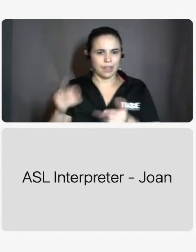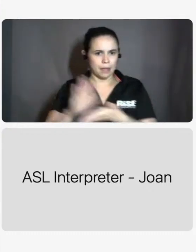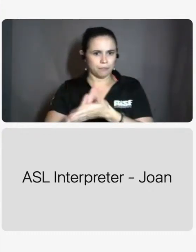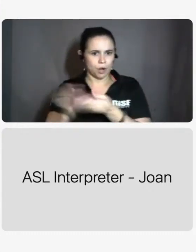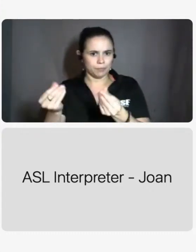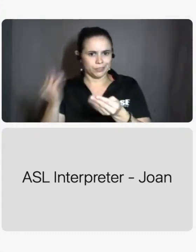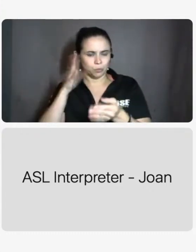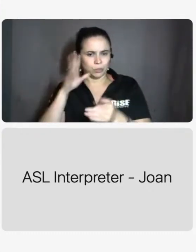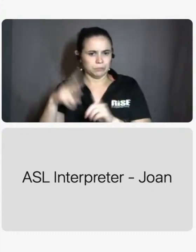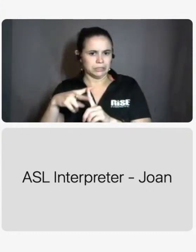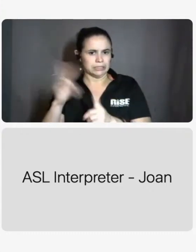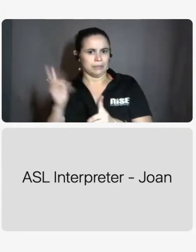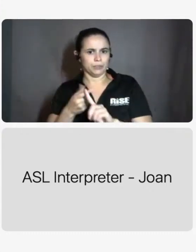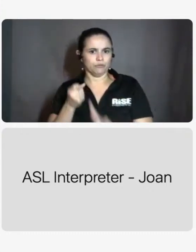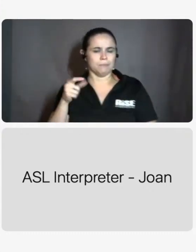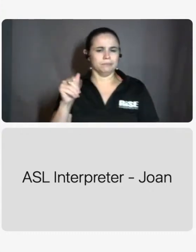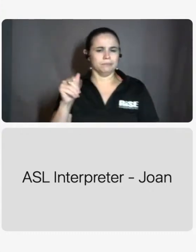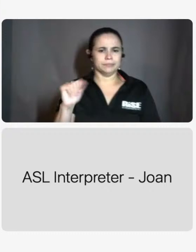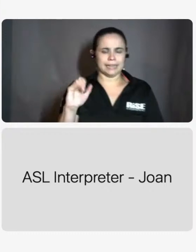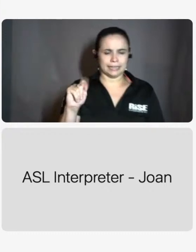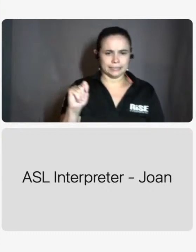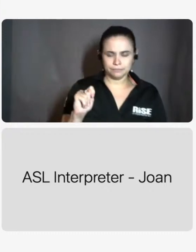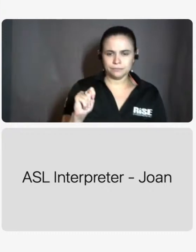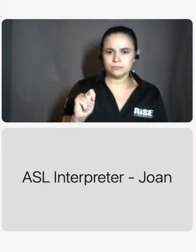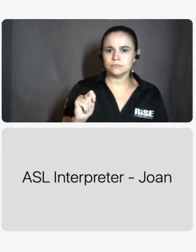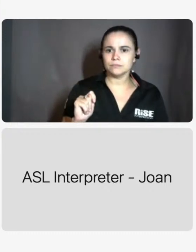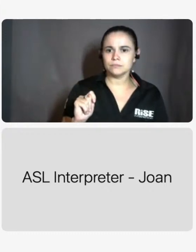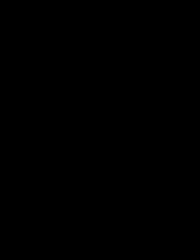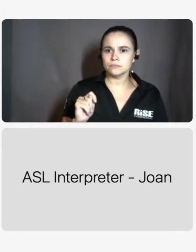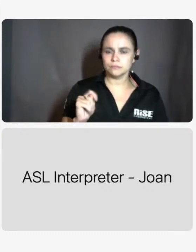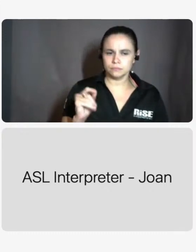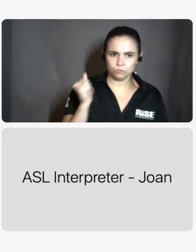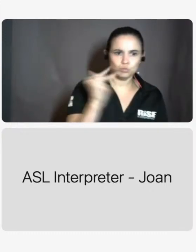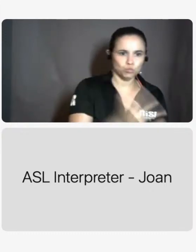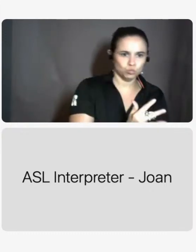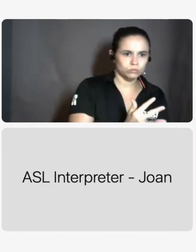Go. Go ahead. Okay. I'll second. Okay, Give Flores. it to Dan.